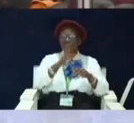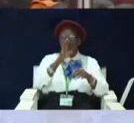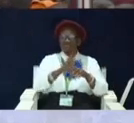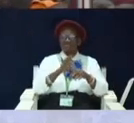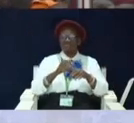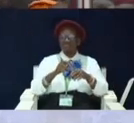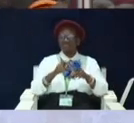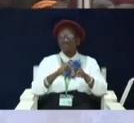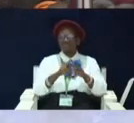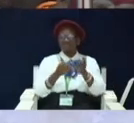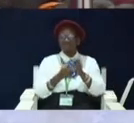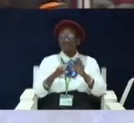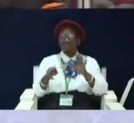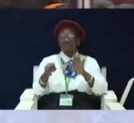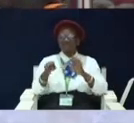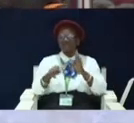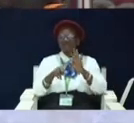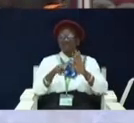Revelation chapter